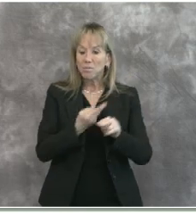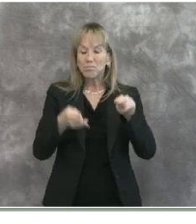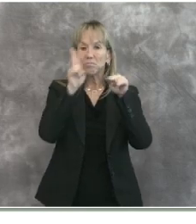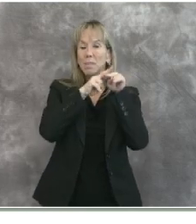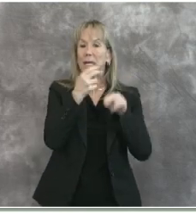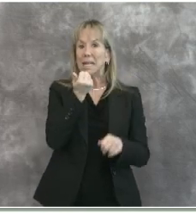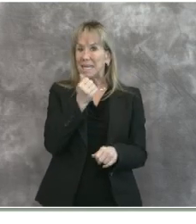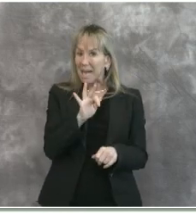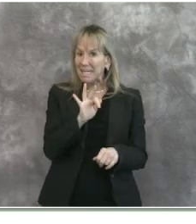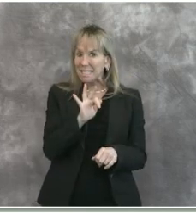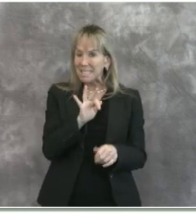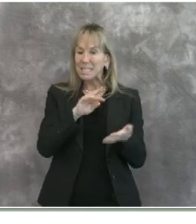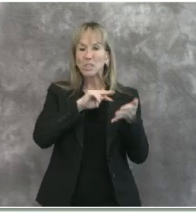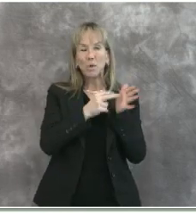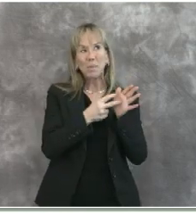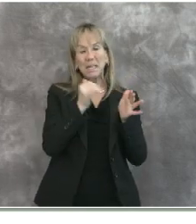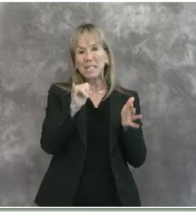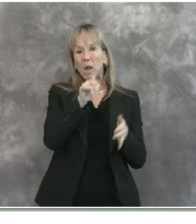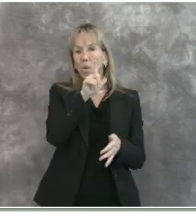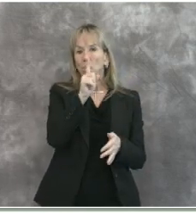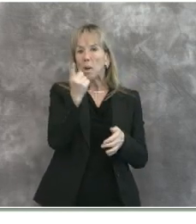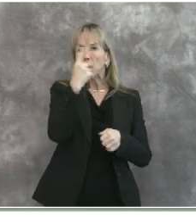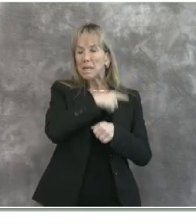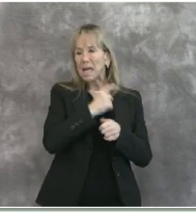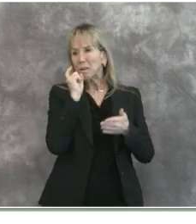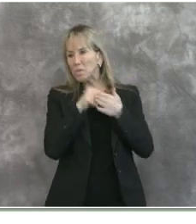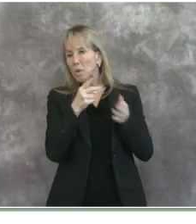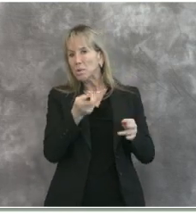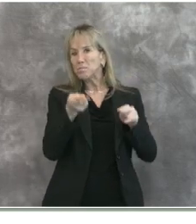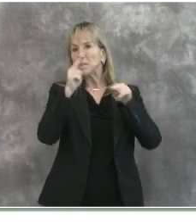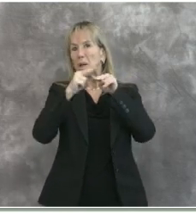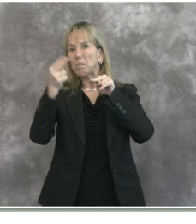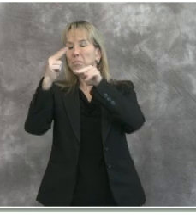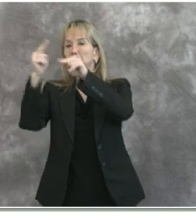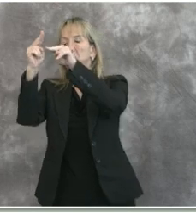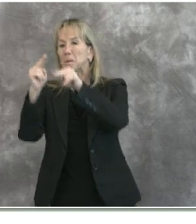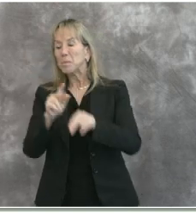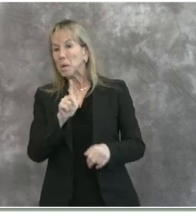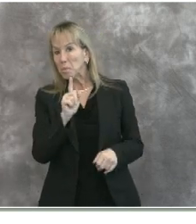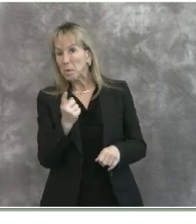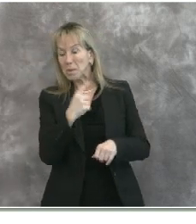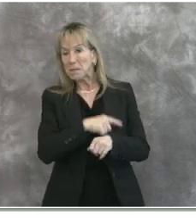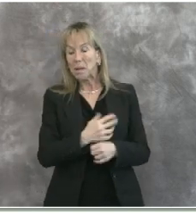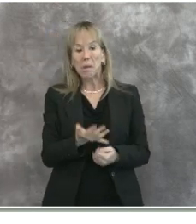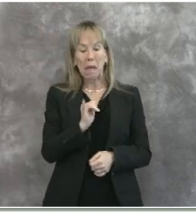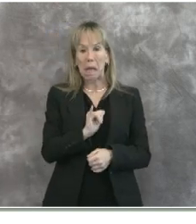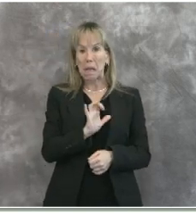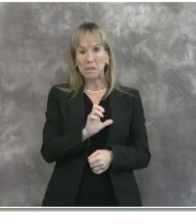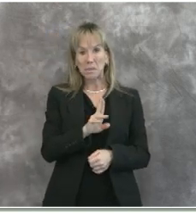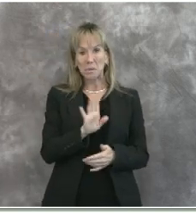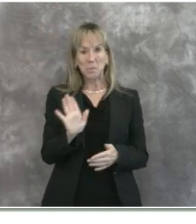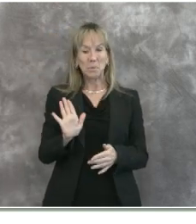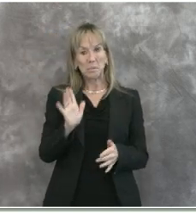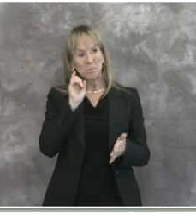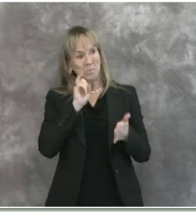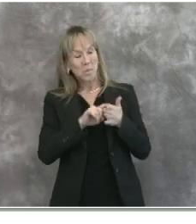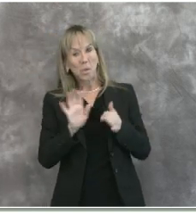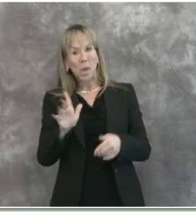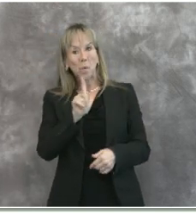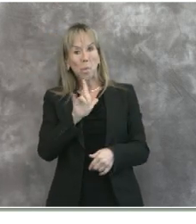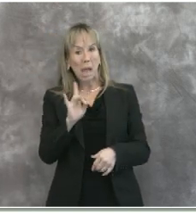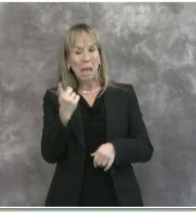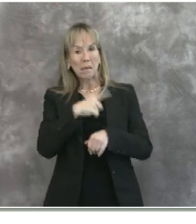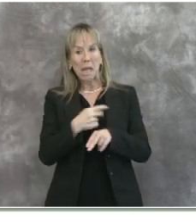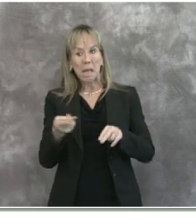at a doubling rate of every 21 days. ICU beds are up 7 from yesterday, a doubling rate of every 28 days. And the